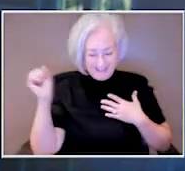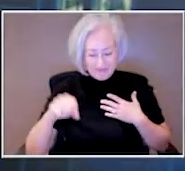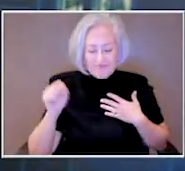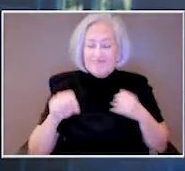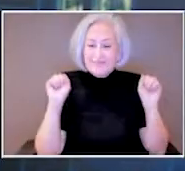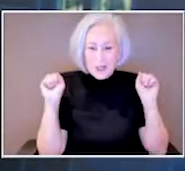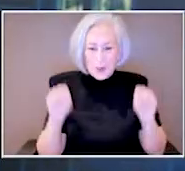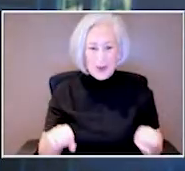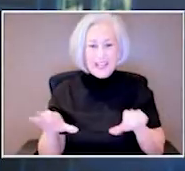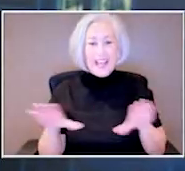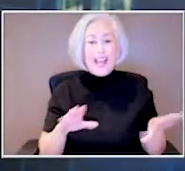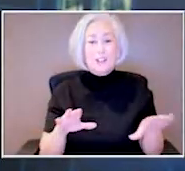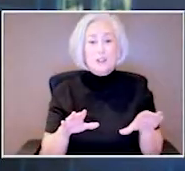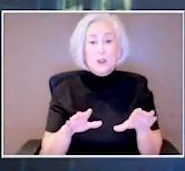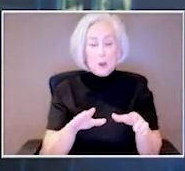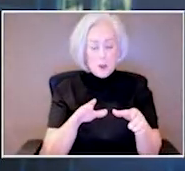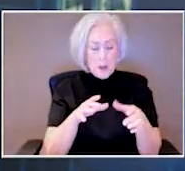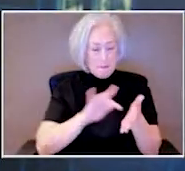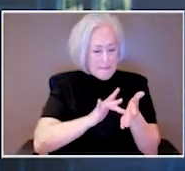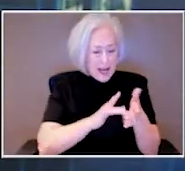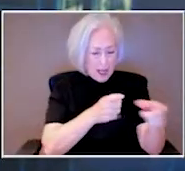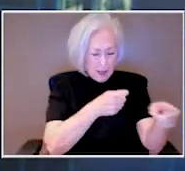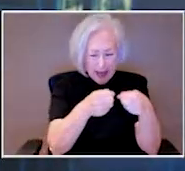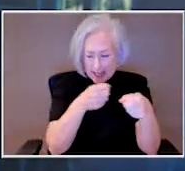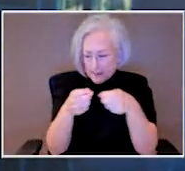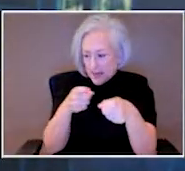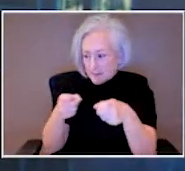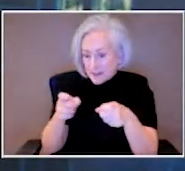medical management and so forth, but when the patient comes and